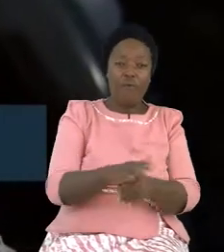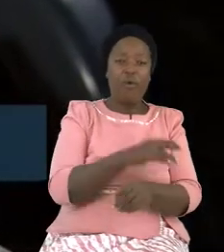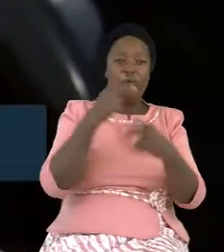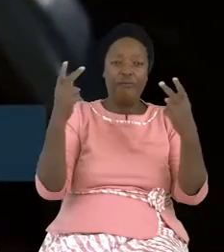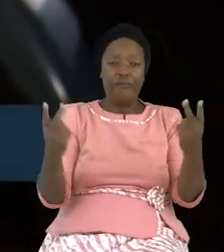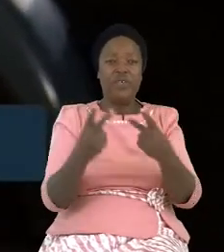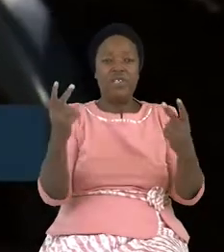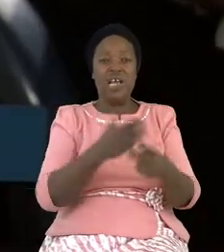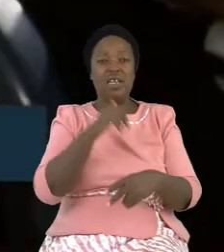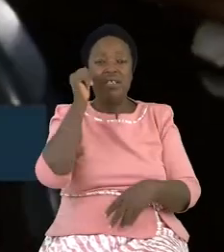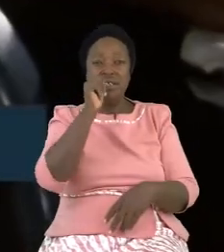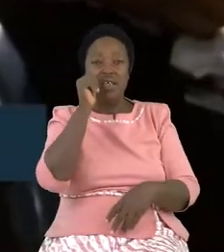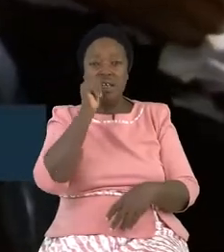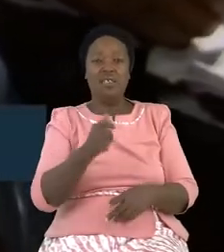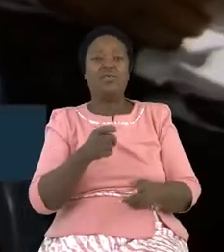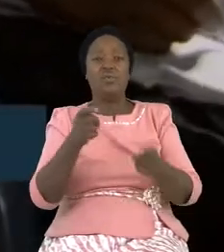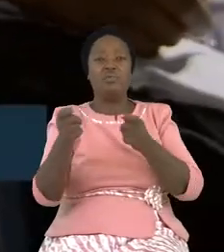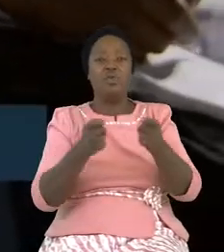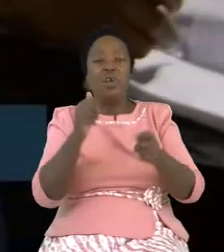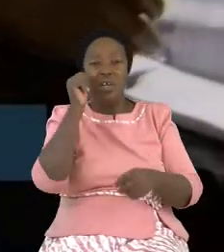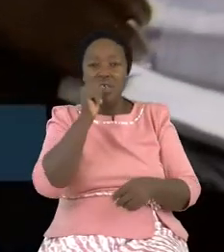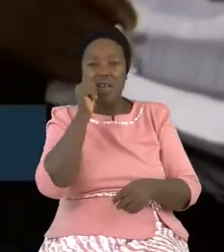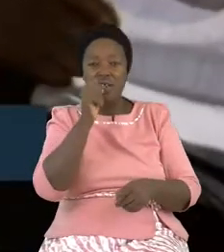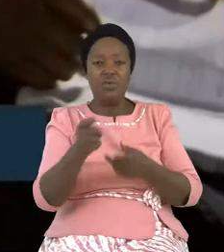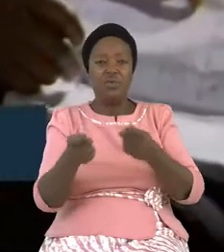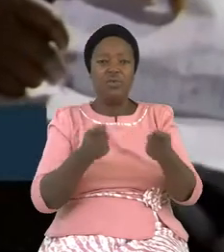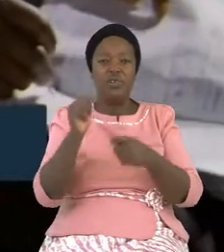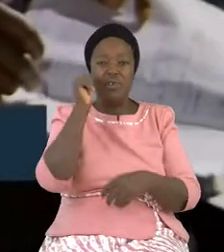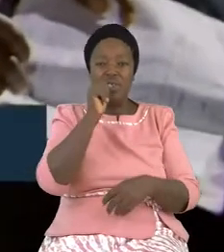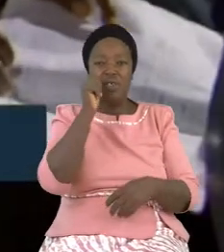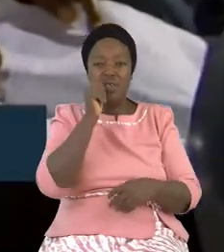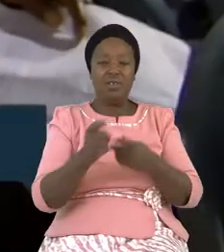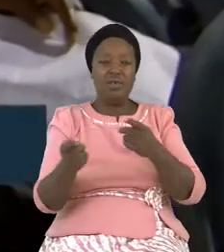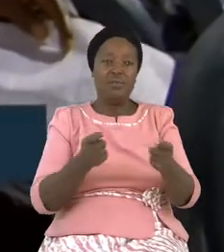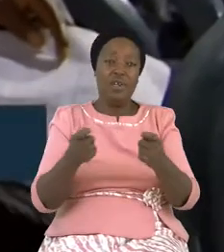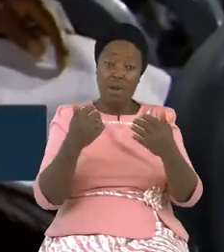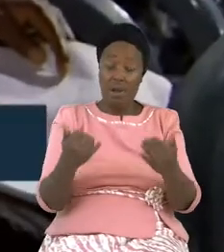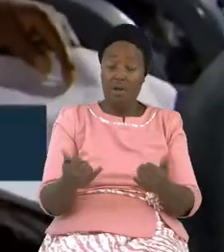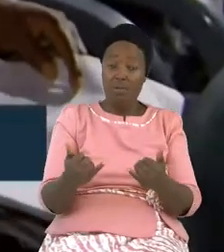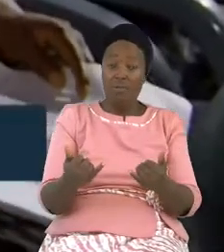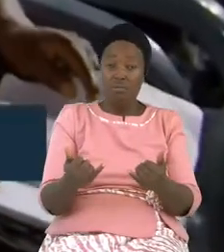dominion. Daily dominion. Daily dominion. Now, there's no point.